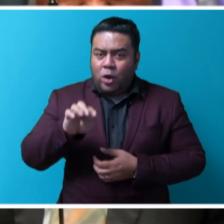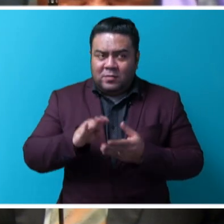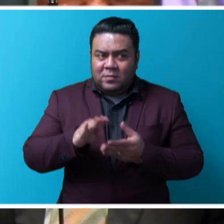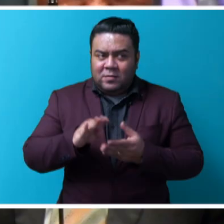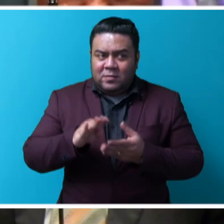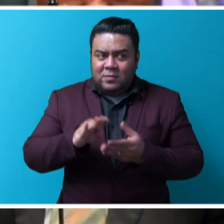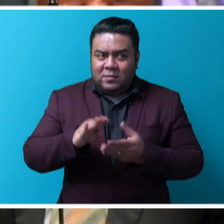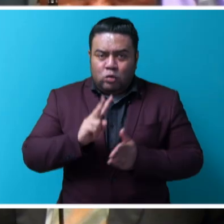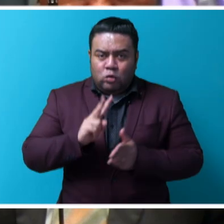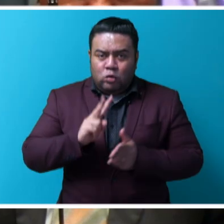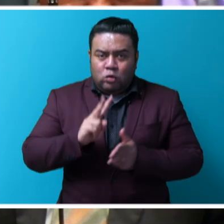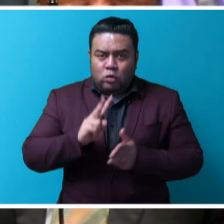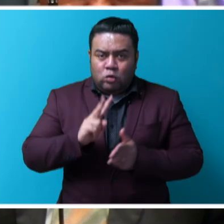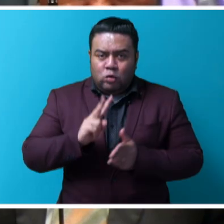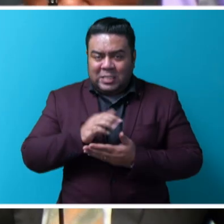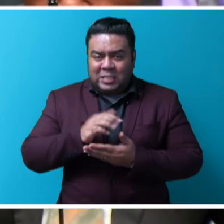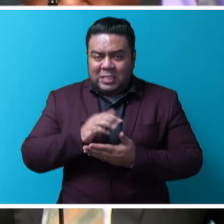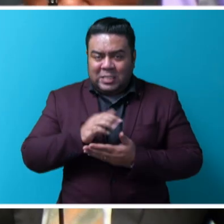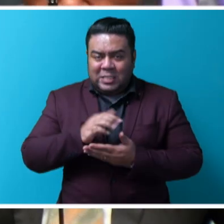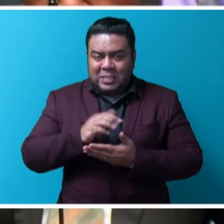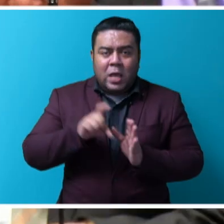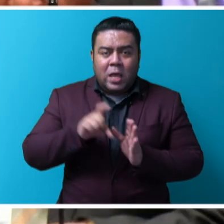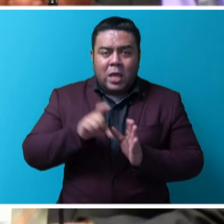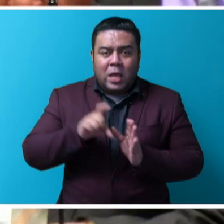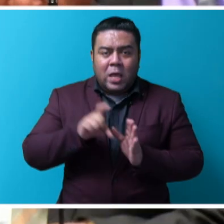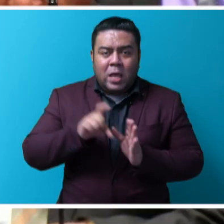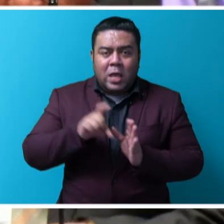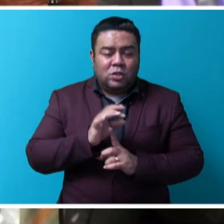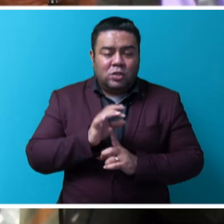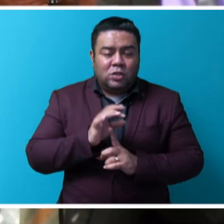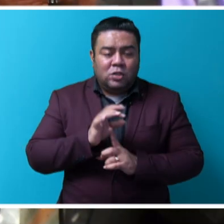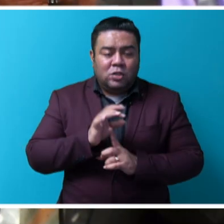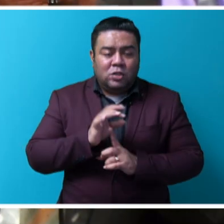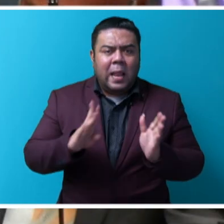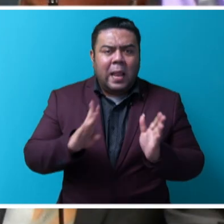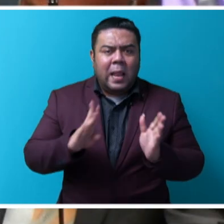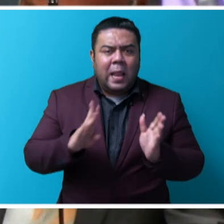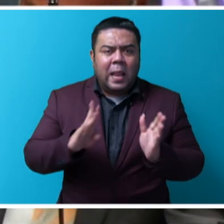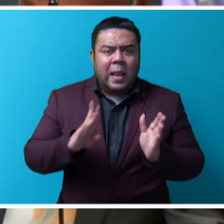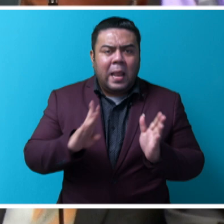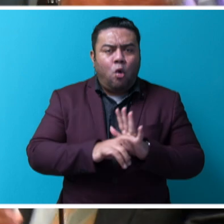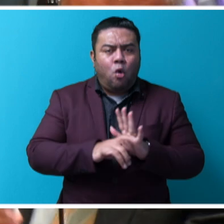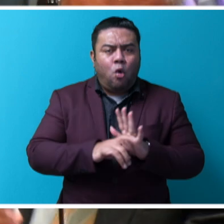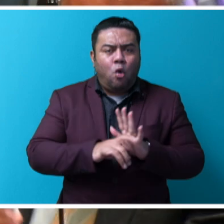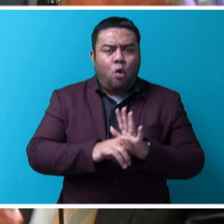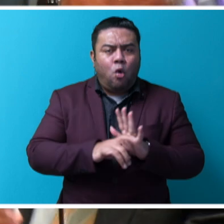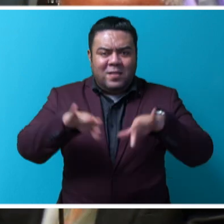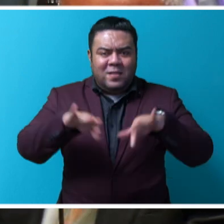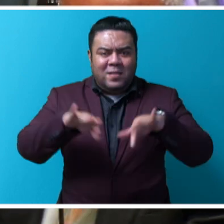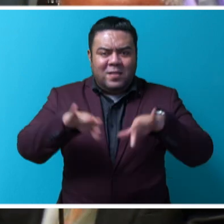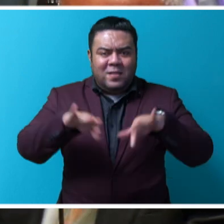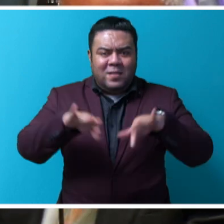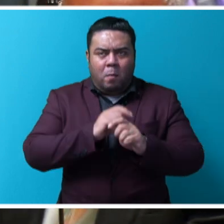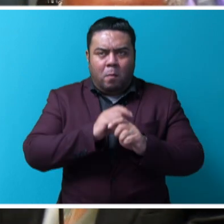Speaker, sir, the Ministry is also mindful of the urgent need to rehabilitate the current dump sites, such as the one in Vunato and Singatoka,